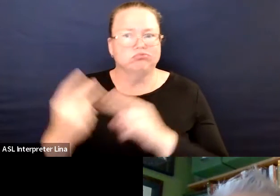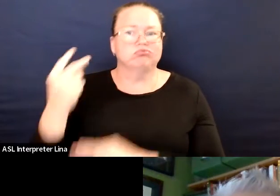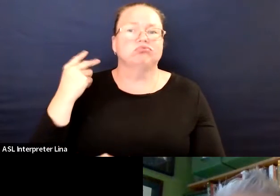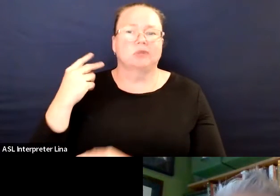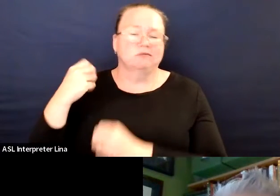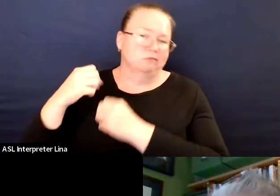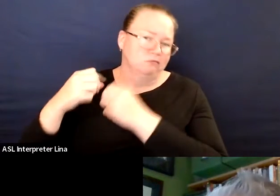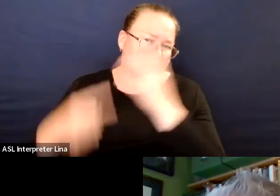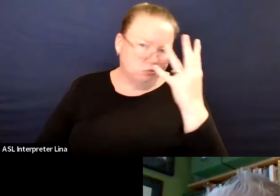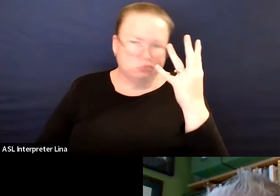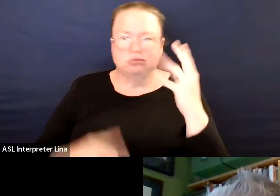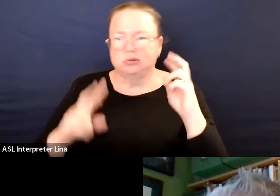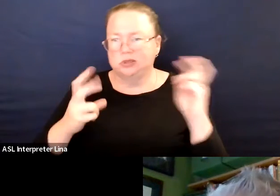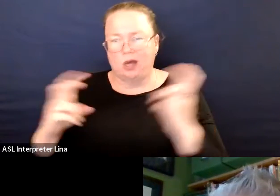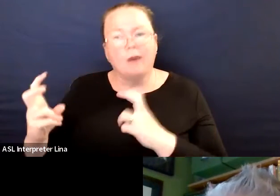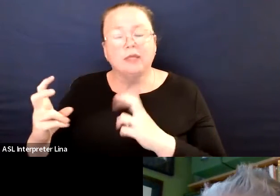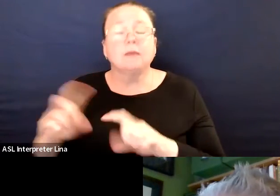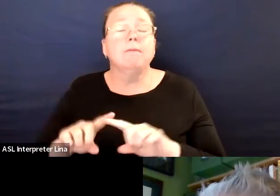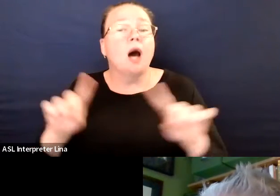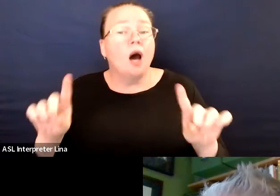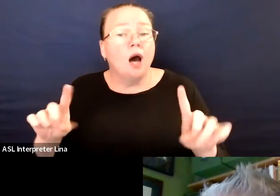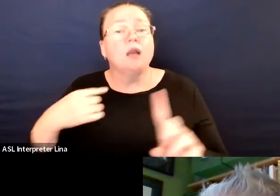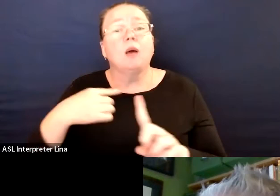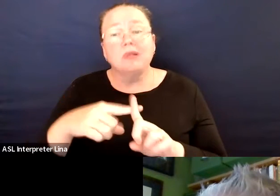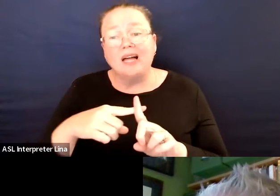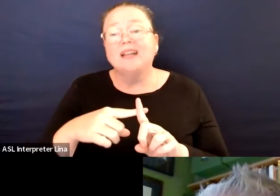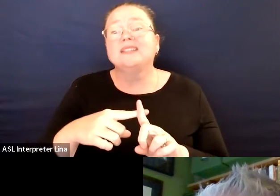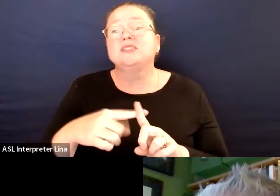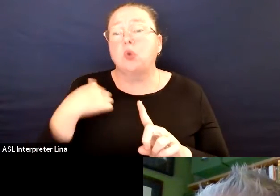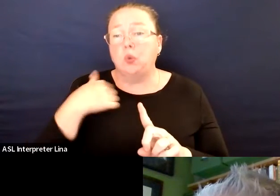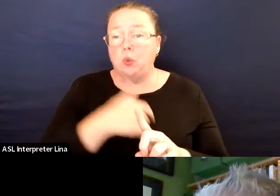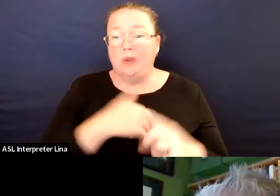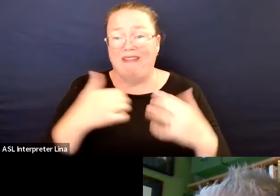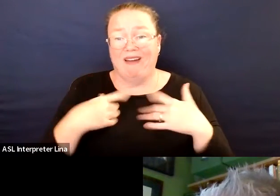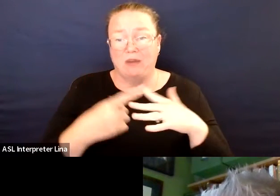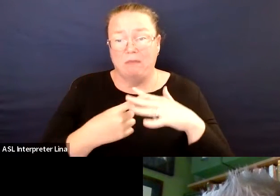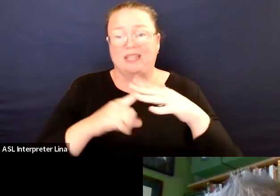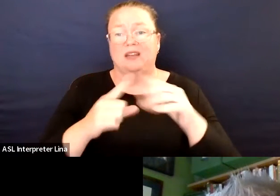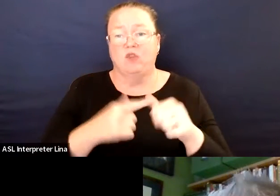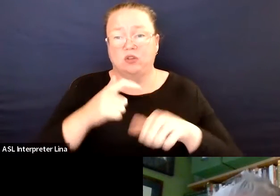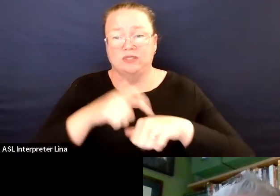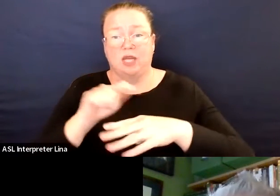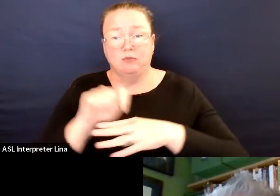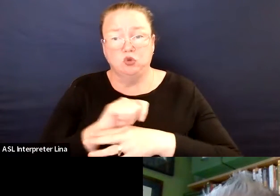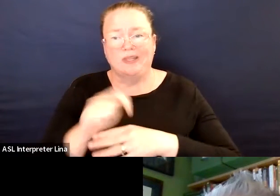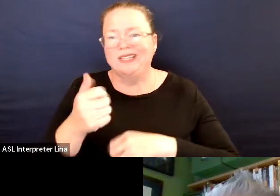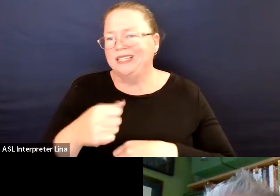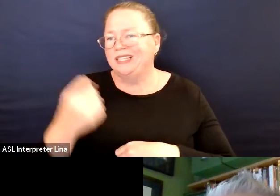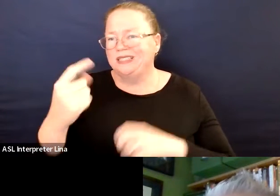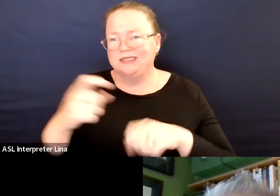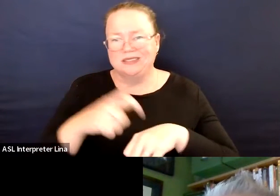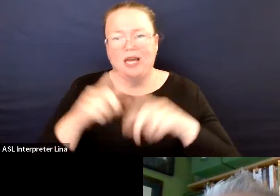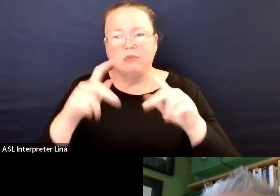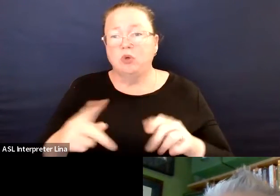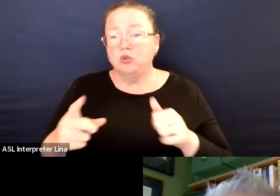different topics that we've covered. But we also do an initial training. So every time a person is recruited, whether